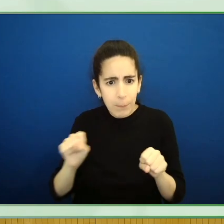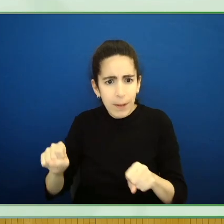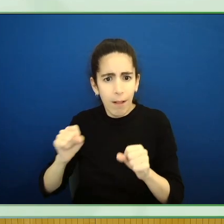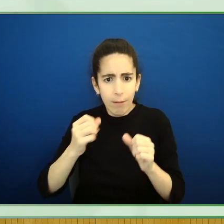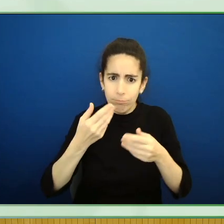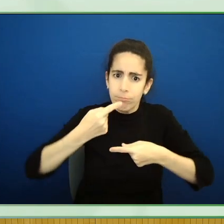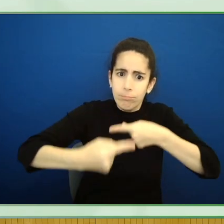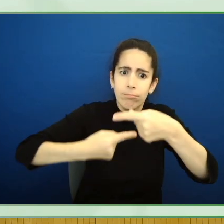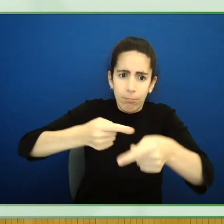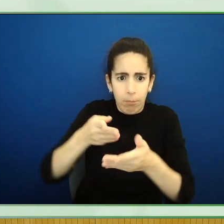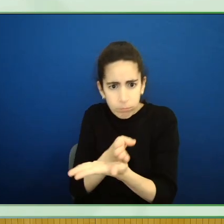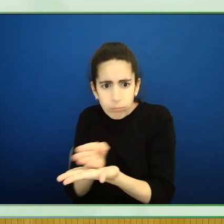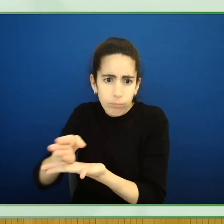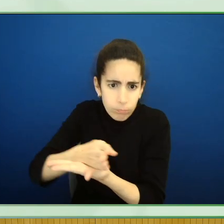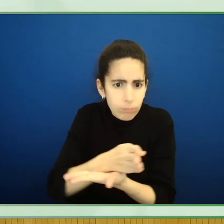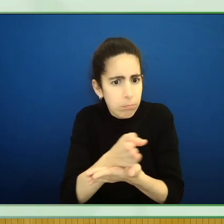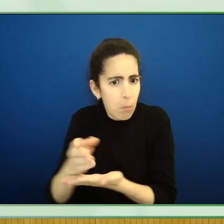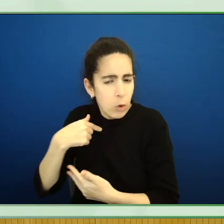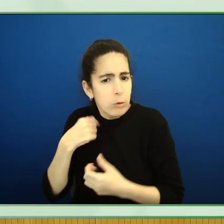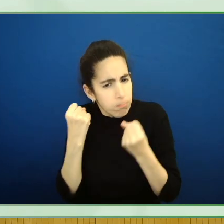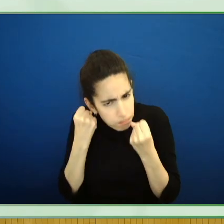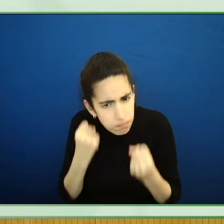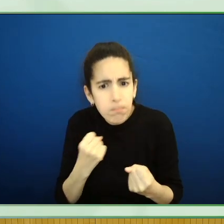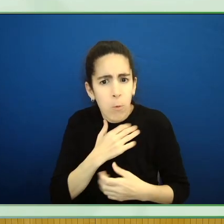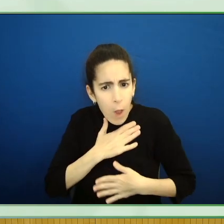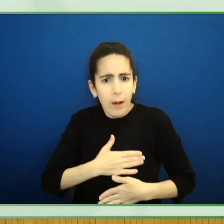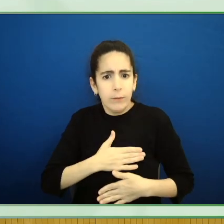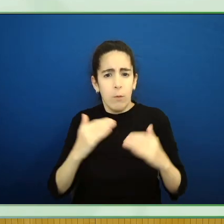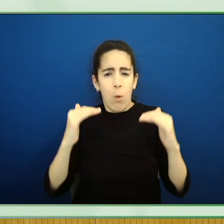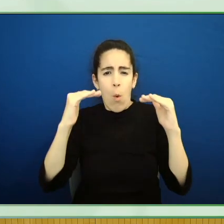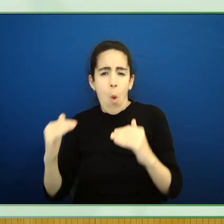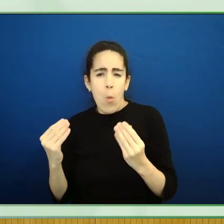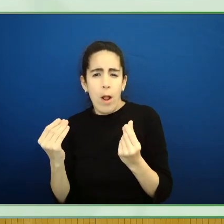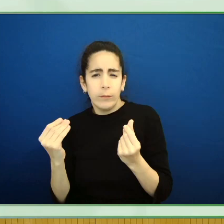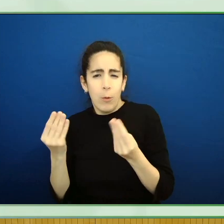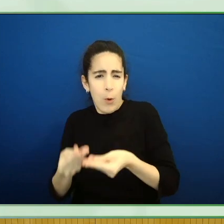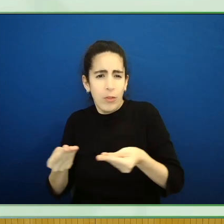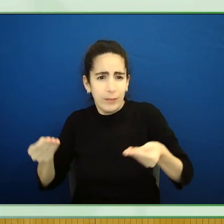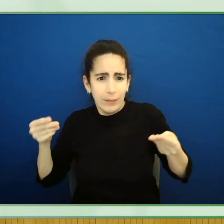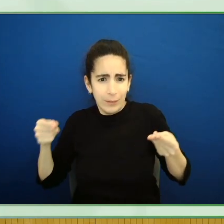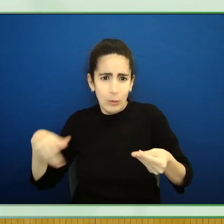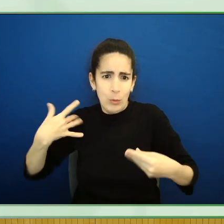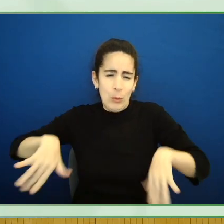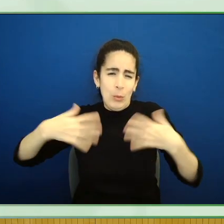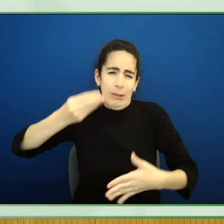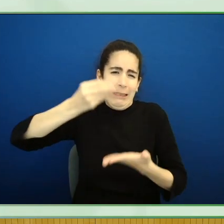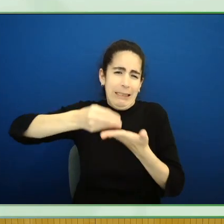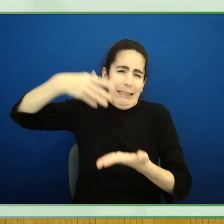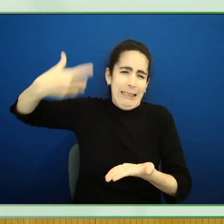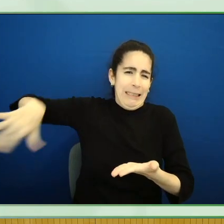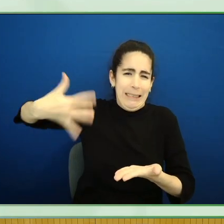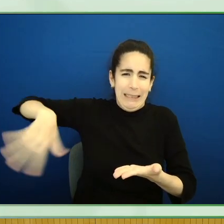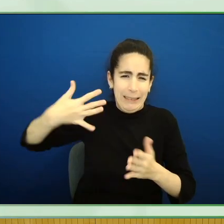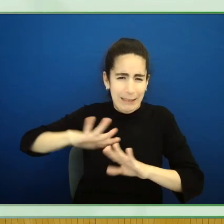even very low quality products are going to bring a big price. It's like expensive kind of junk AT. So what we would like to do is